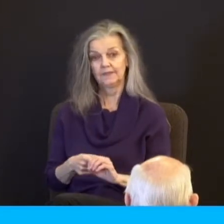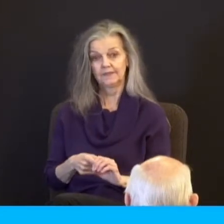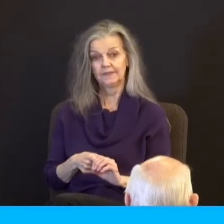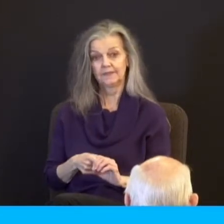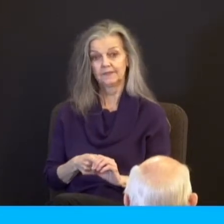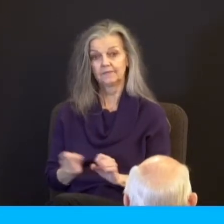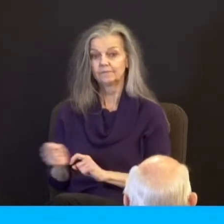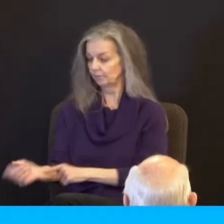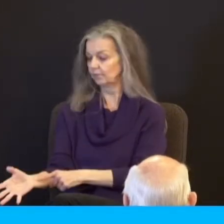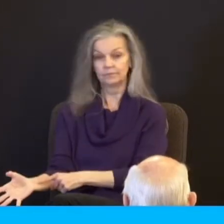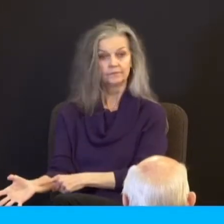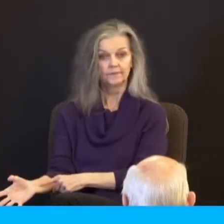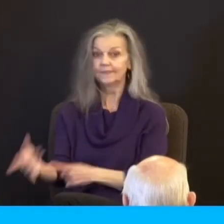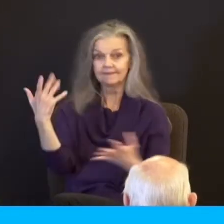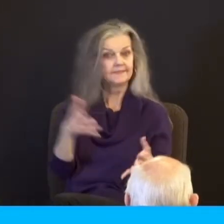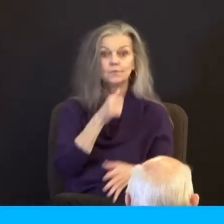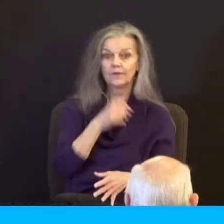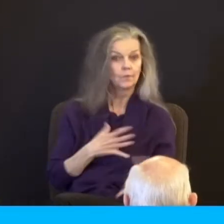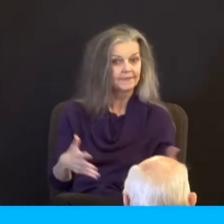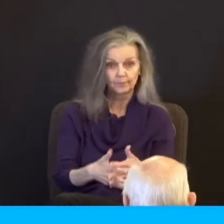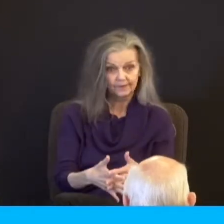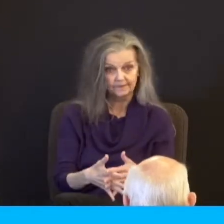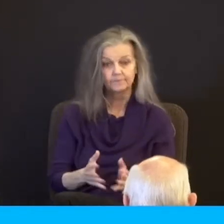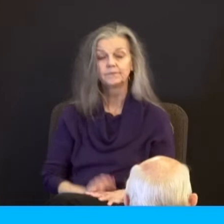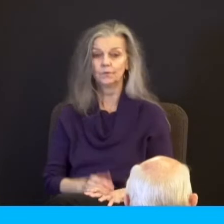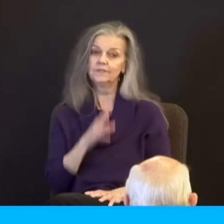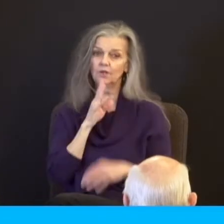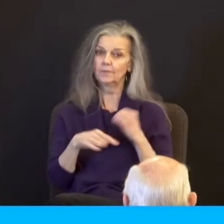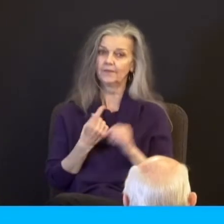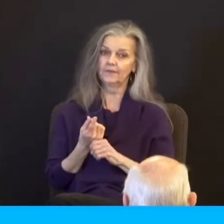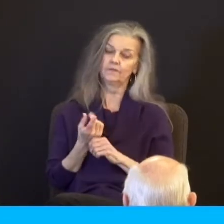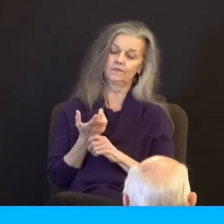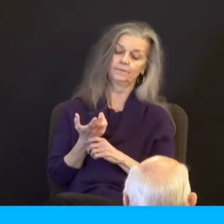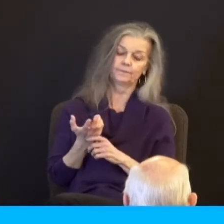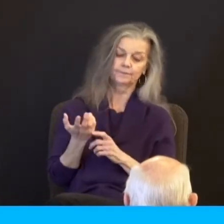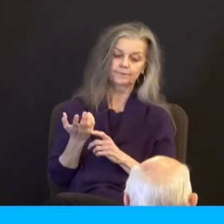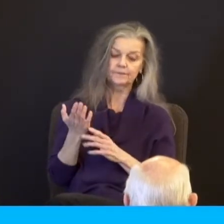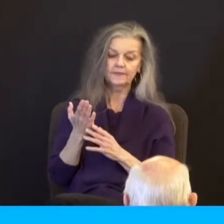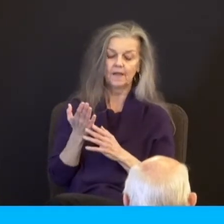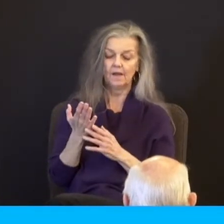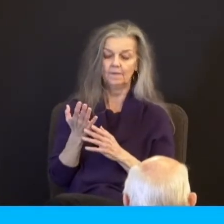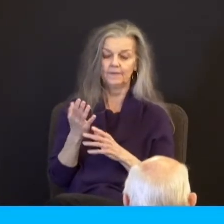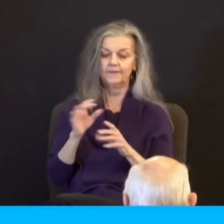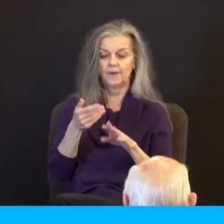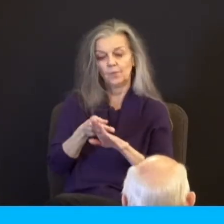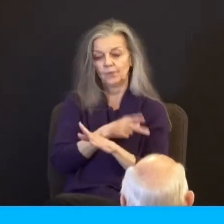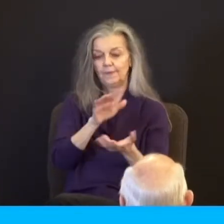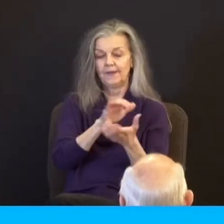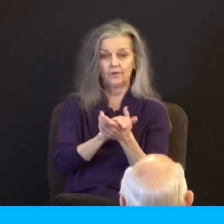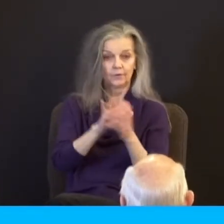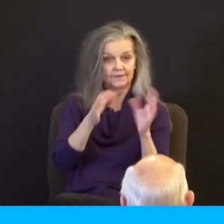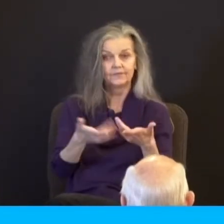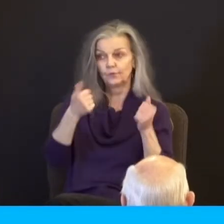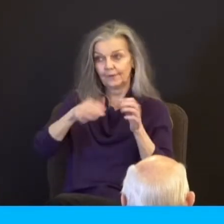silent about the issue of birth control. And we cover this in our premarital class. Third session, we go through some of these issues and try to explain them to those nice